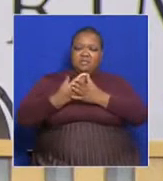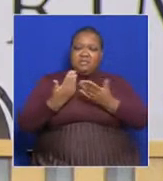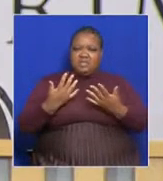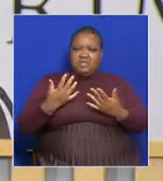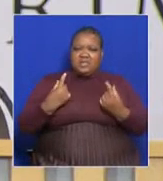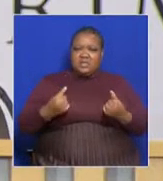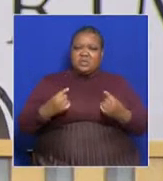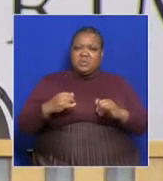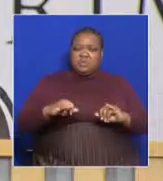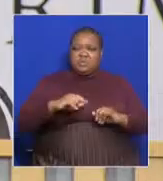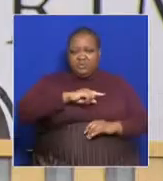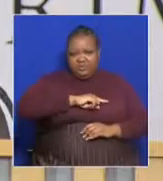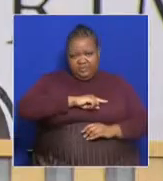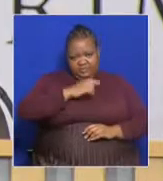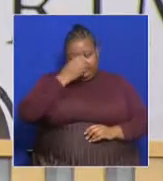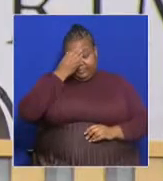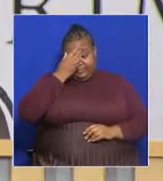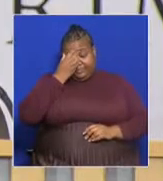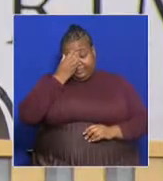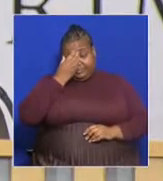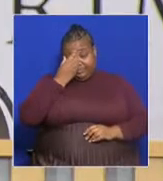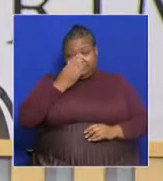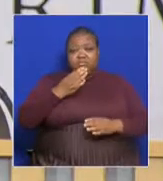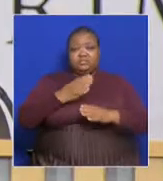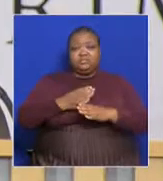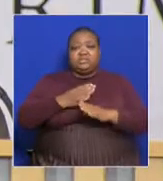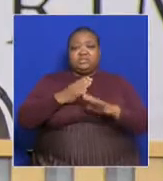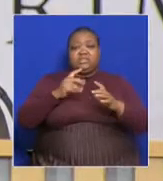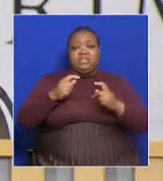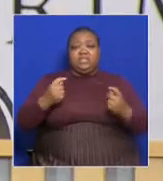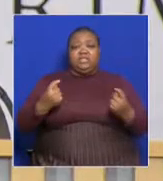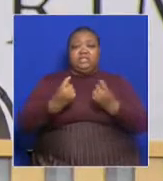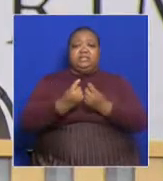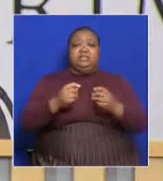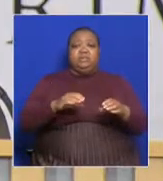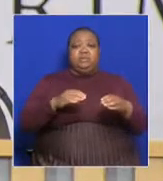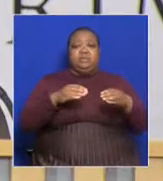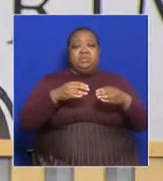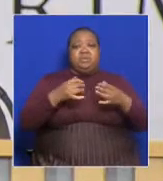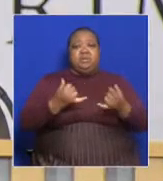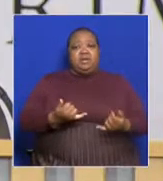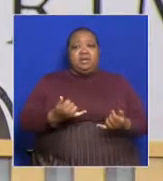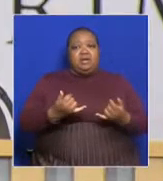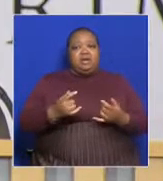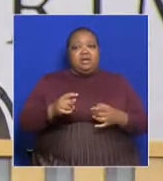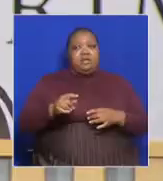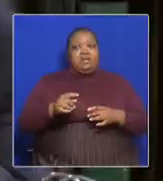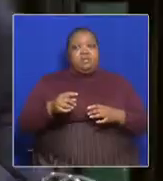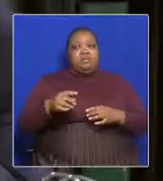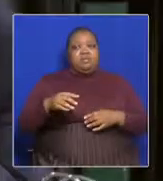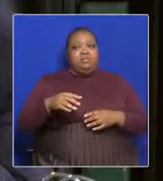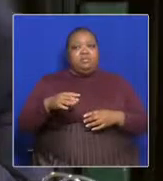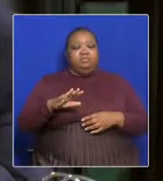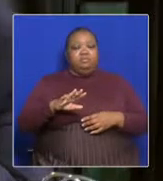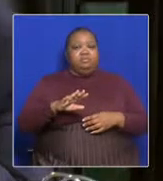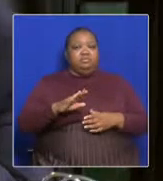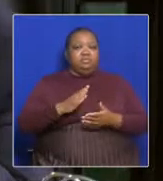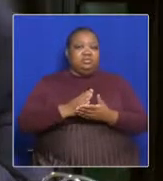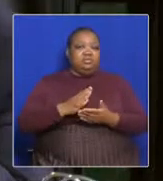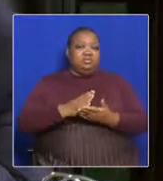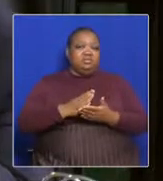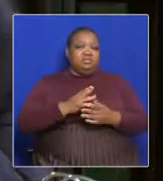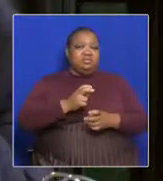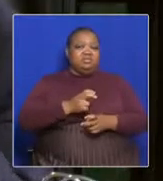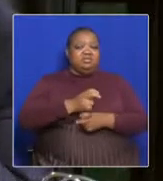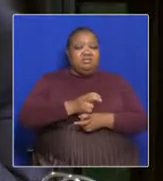Our tactical team, Chair, was out on that day. They were out. Surely I find that difficult to